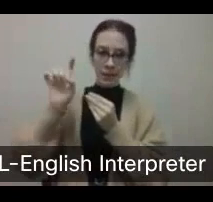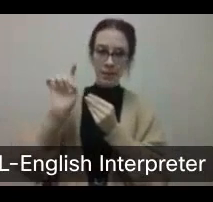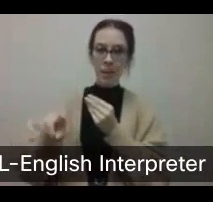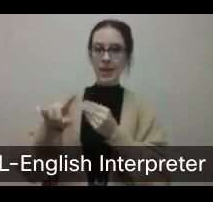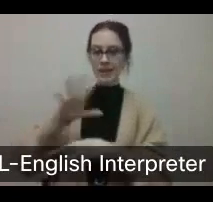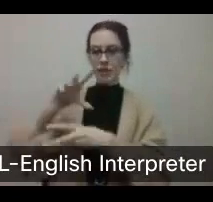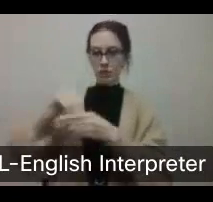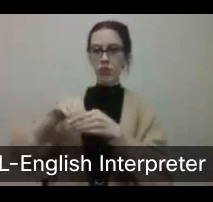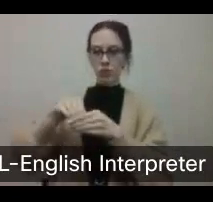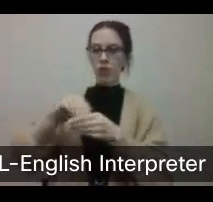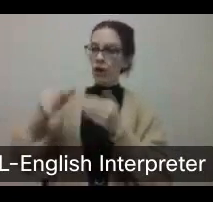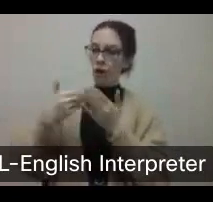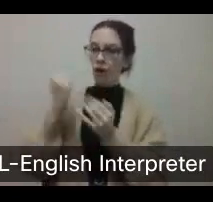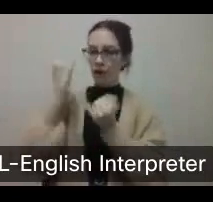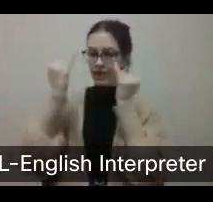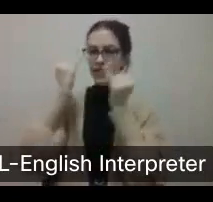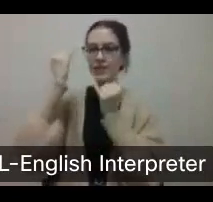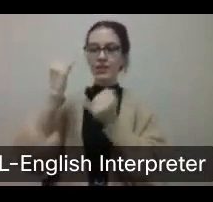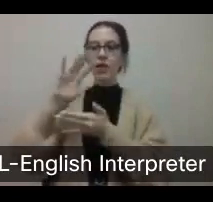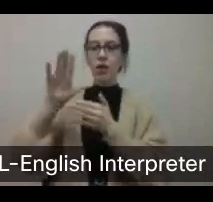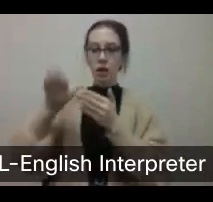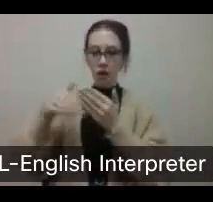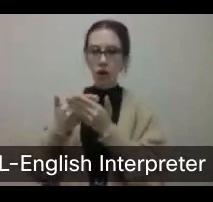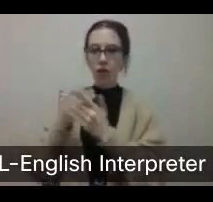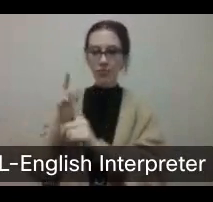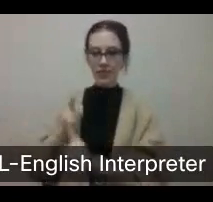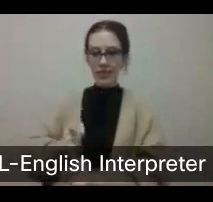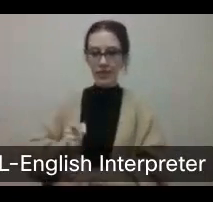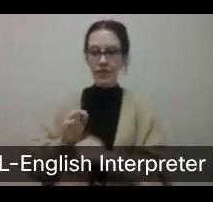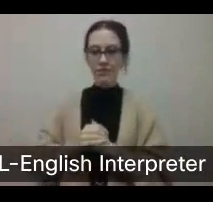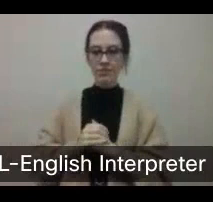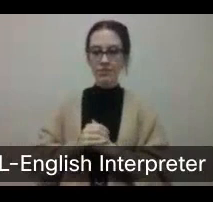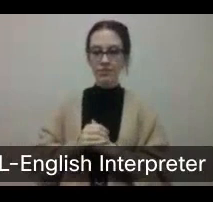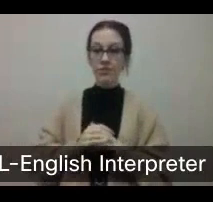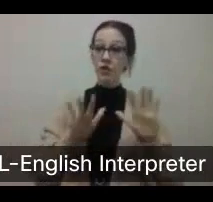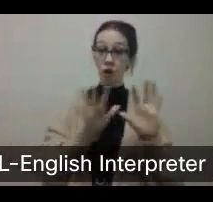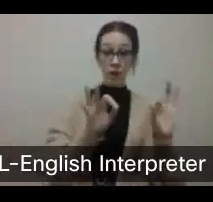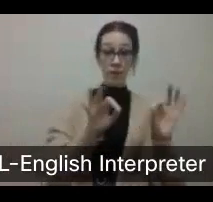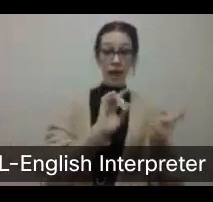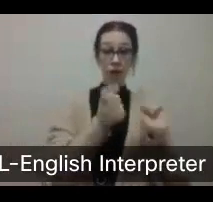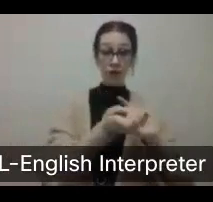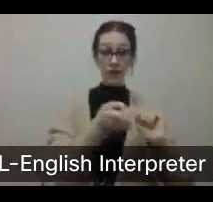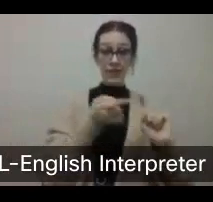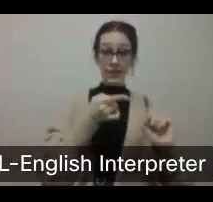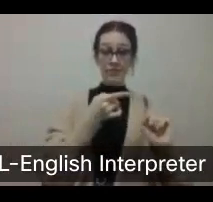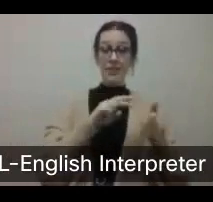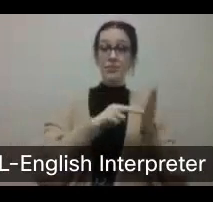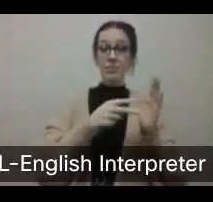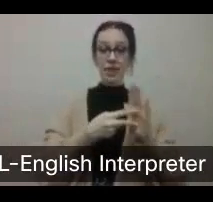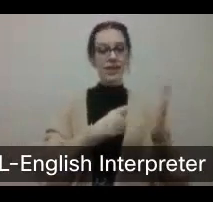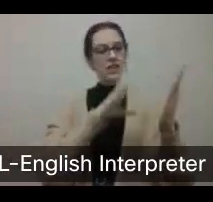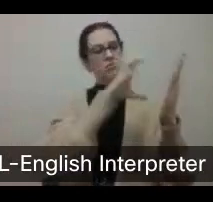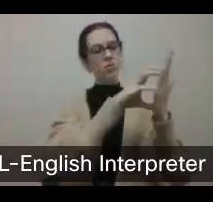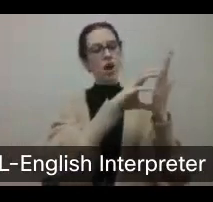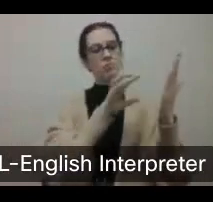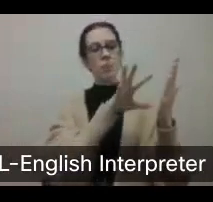from 2 weeks ago. We have a recording online. Paraphrasing, on the other hand, will allow the writer to choose the information